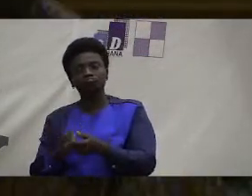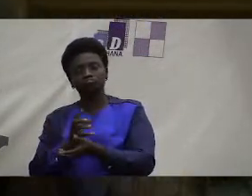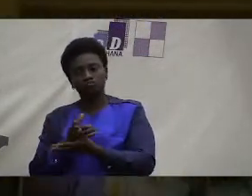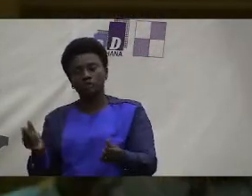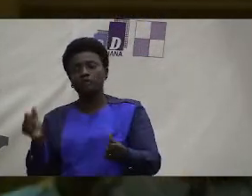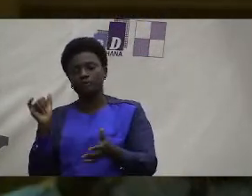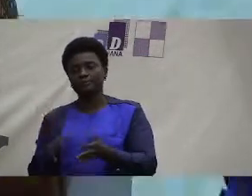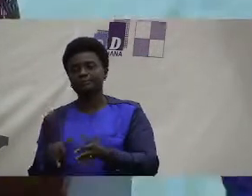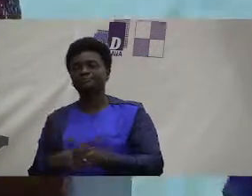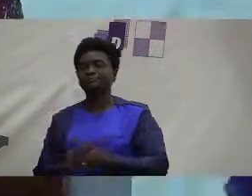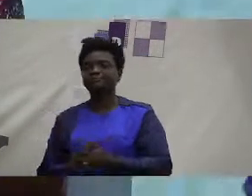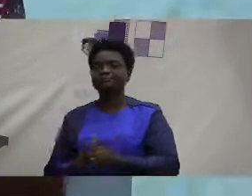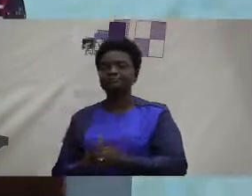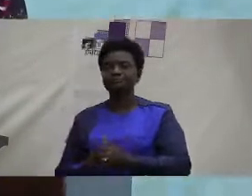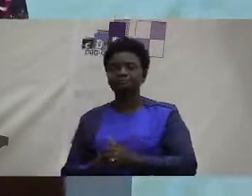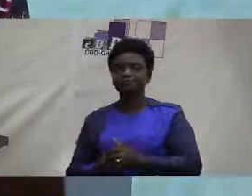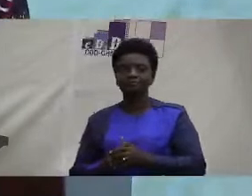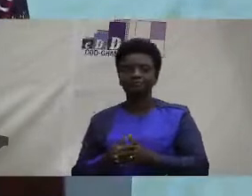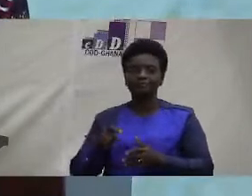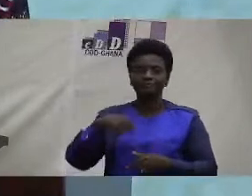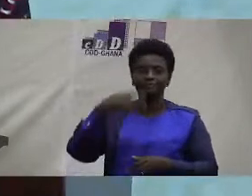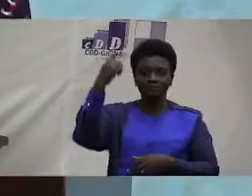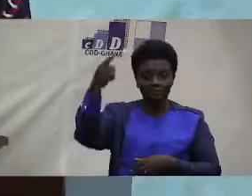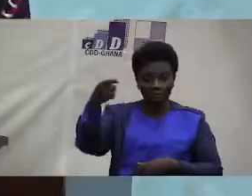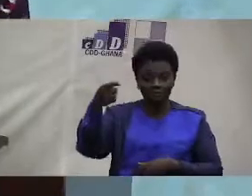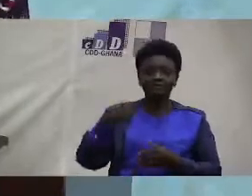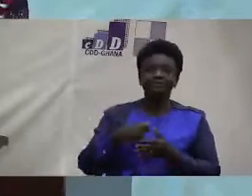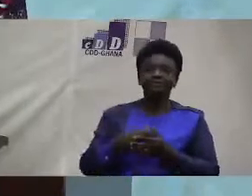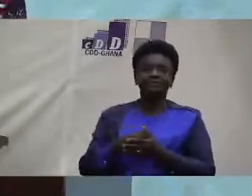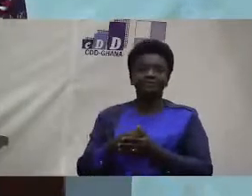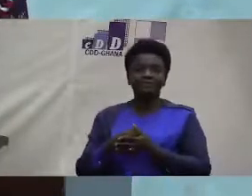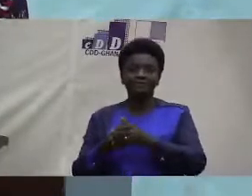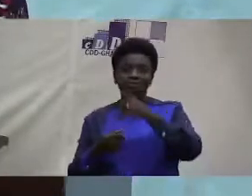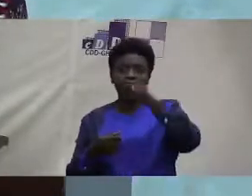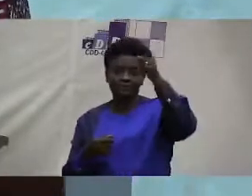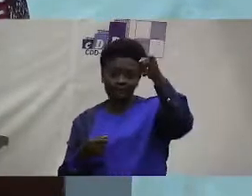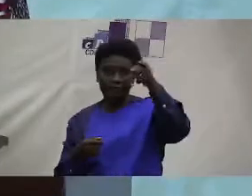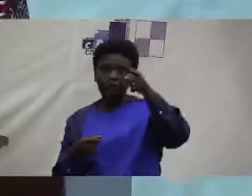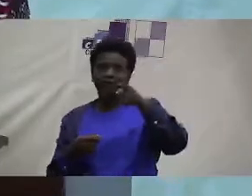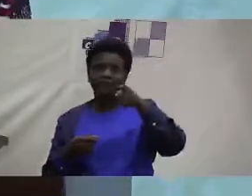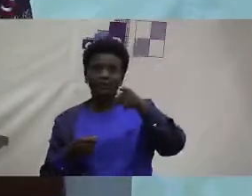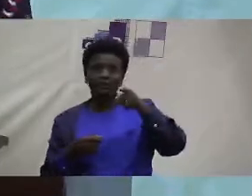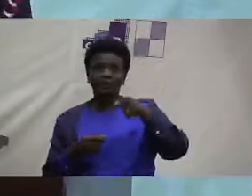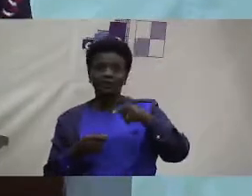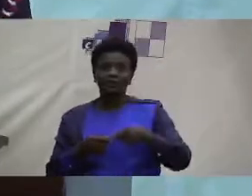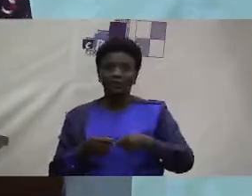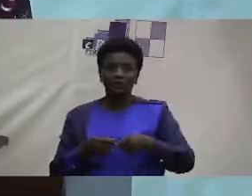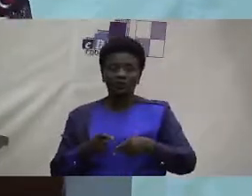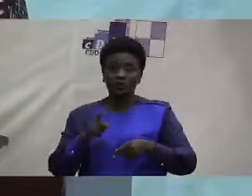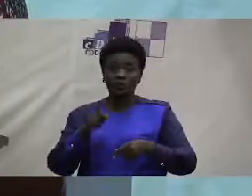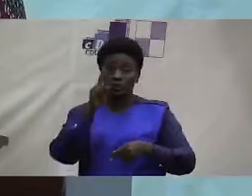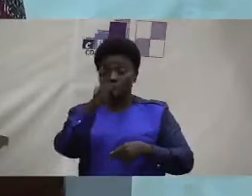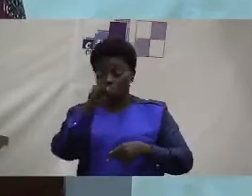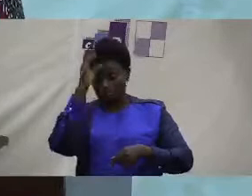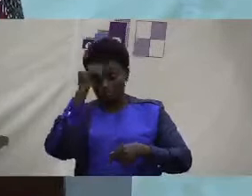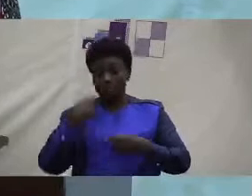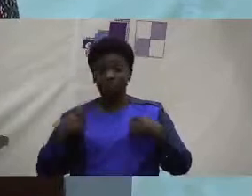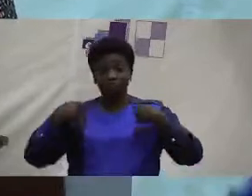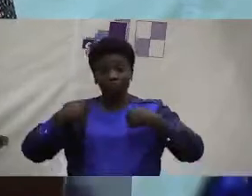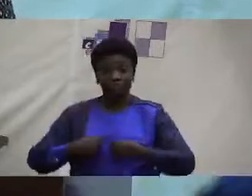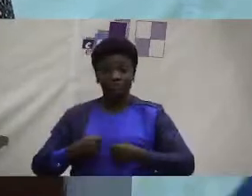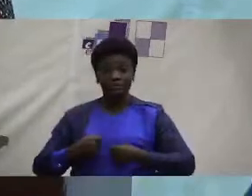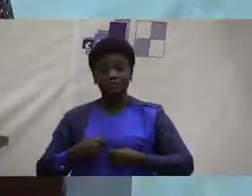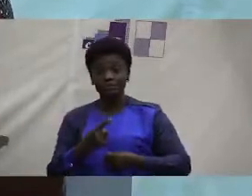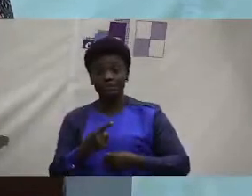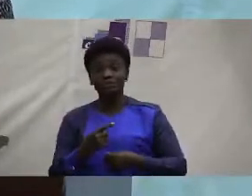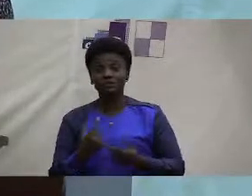much. The microphone, I'm sorry, gentleman in blue, I didn't see you early. So yes, gentleman in suit, and then Mr. Suleiman Abraima, then we can wrap